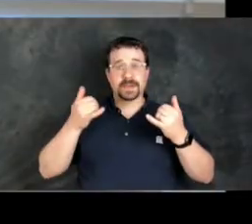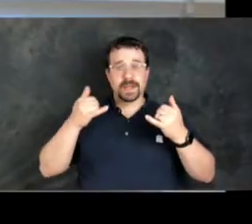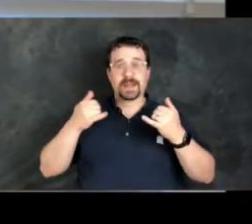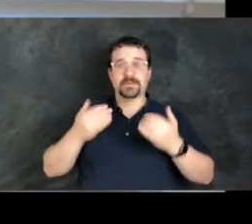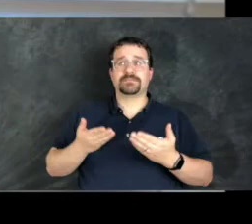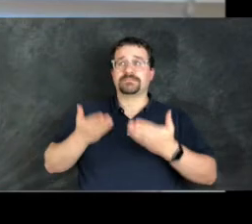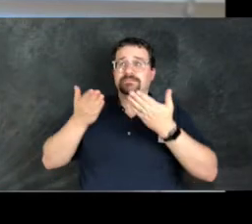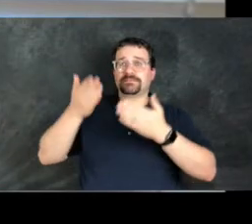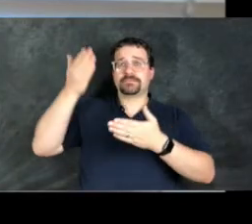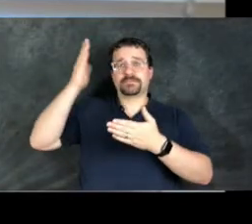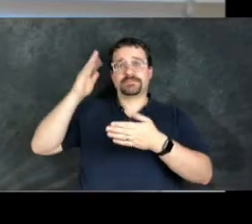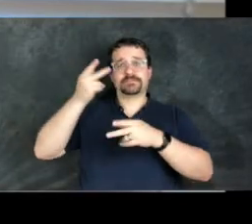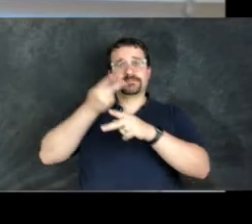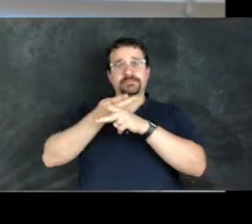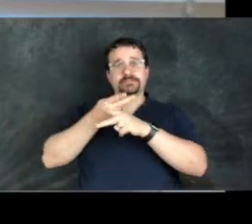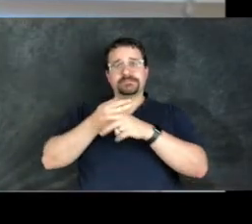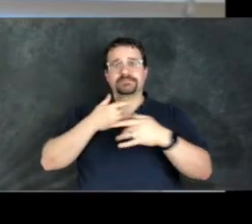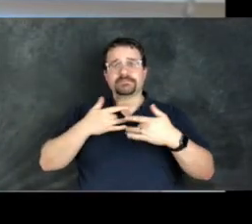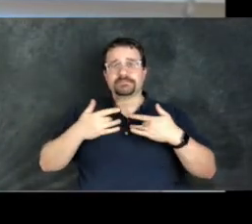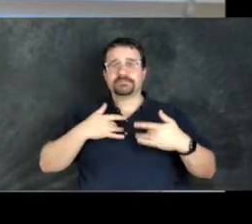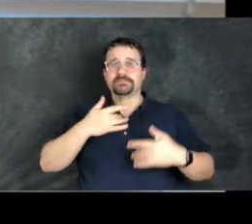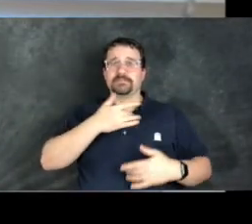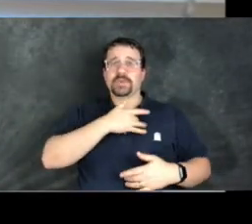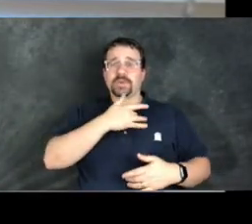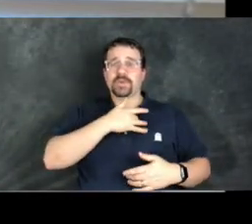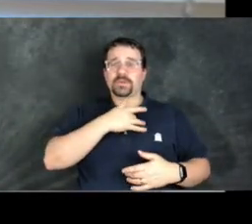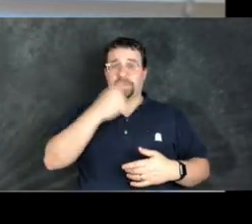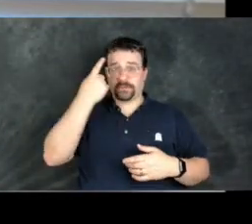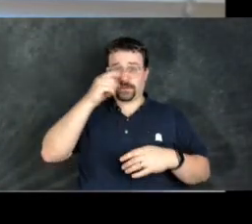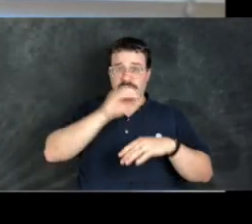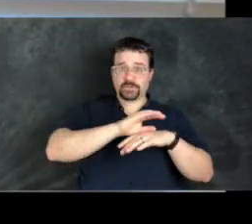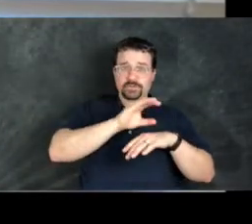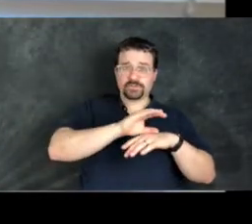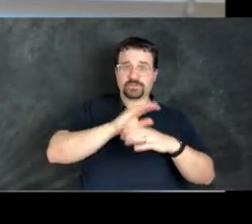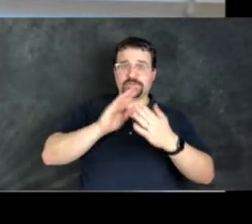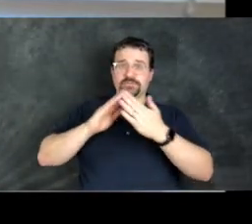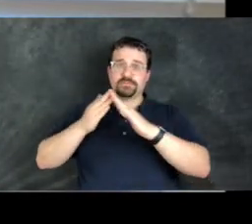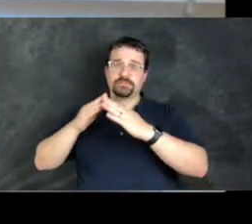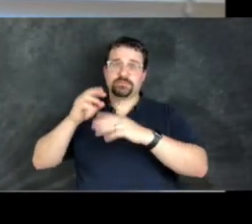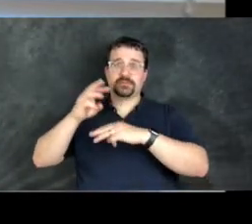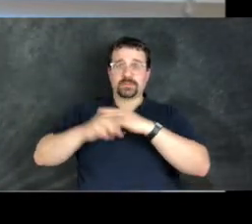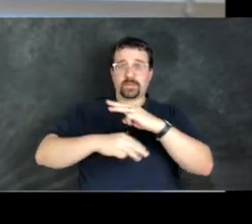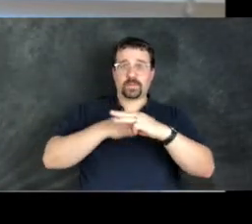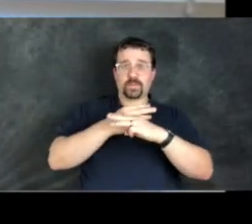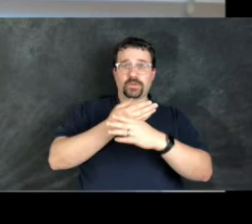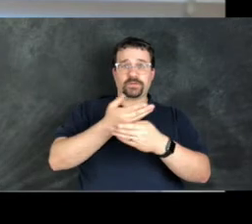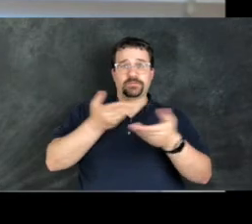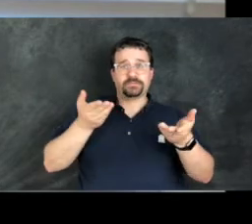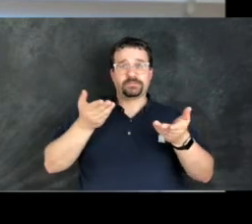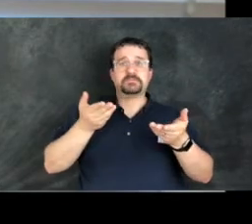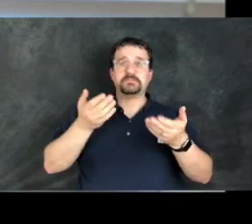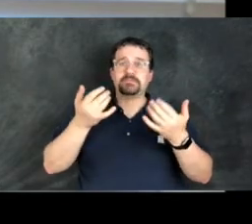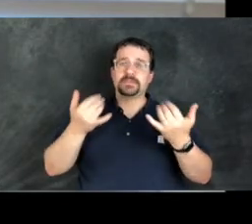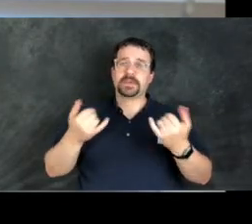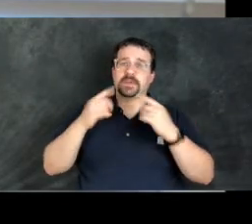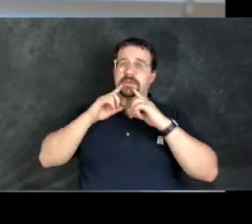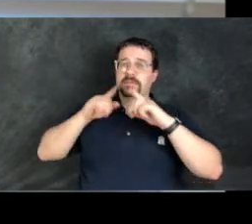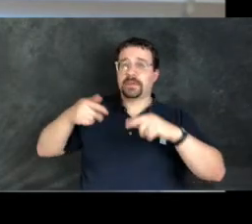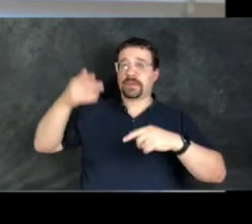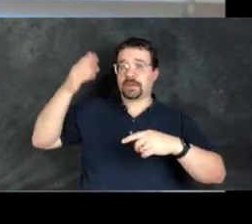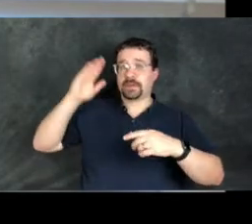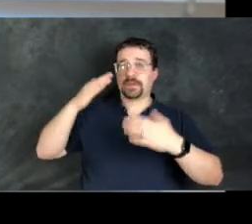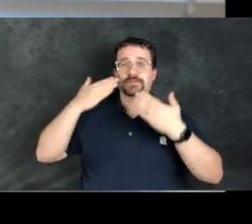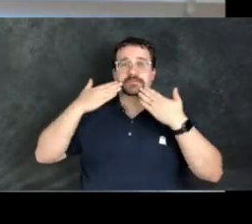As we lift to God the cares and concerns of our hearts for our congregation, community, and world, let us respond to God